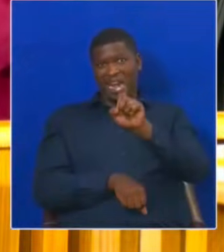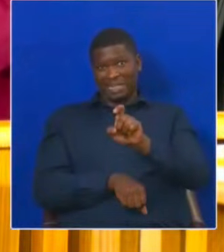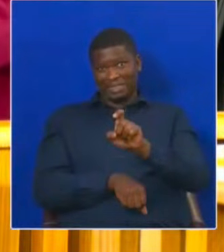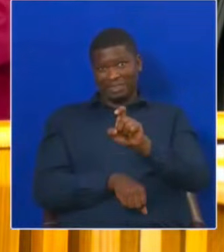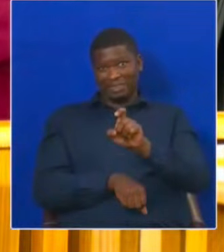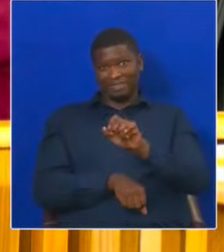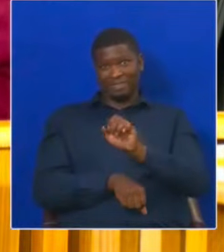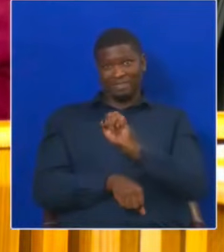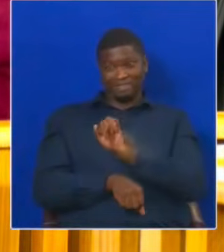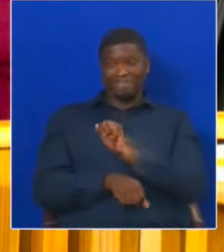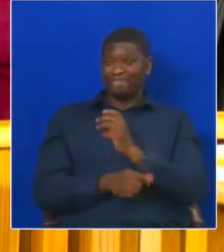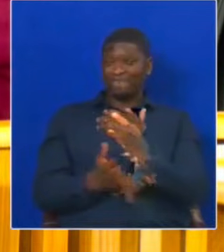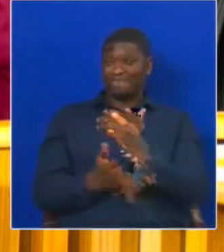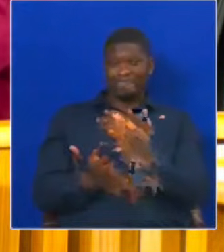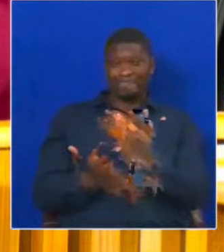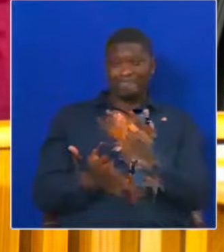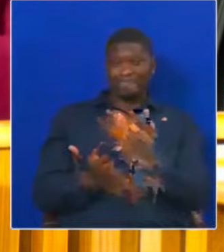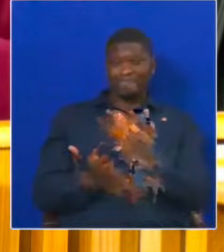they were never